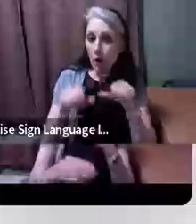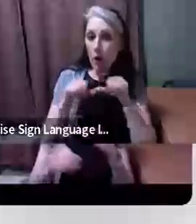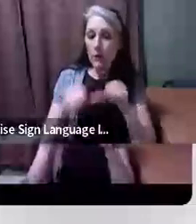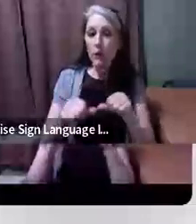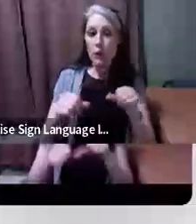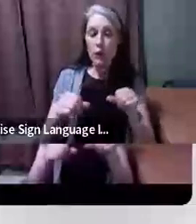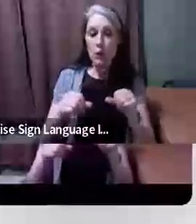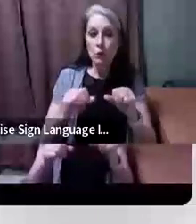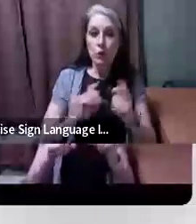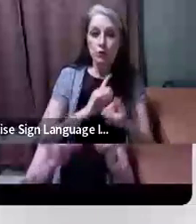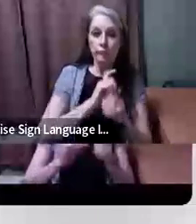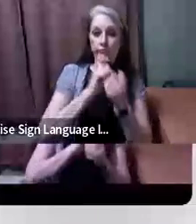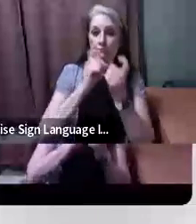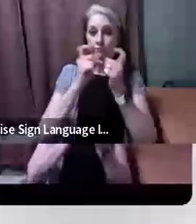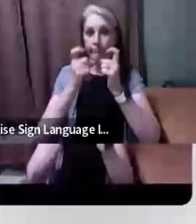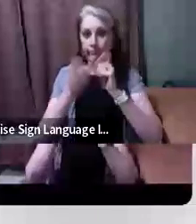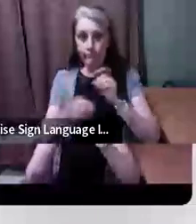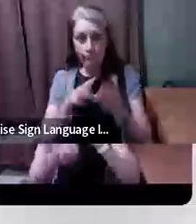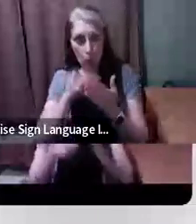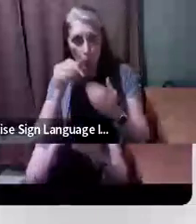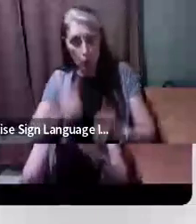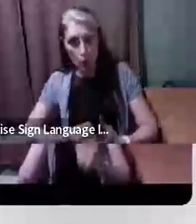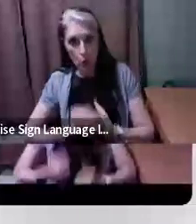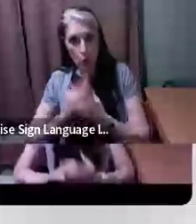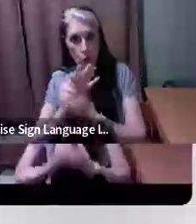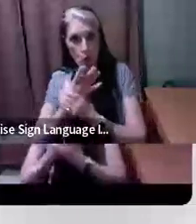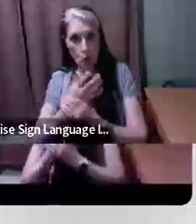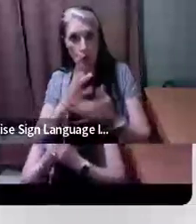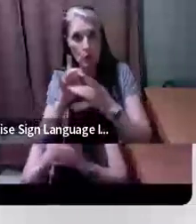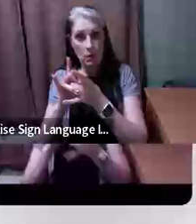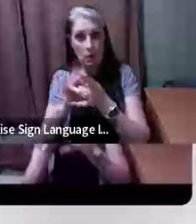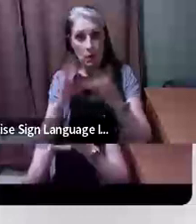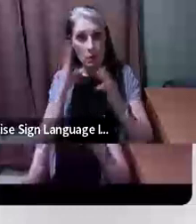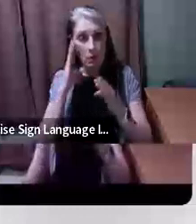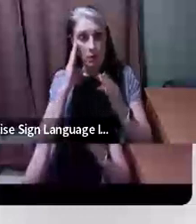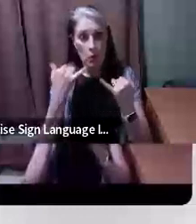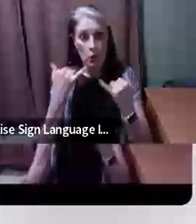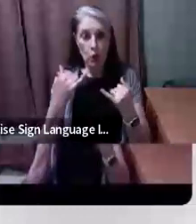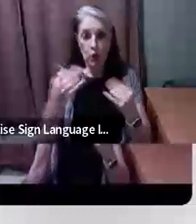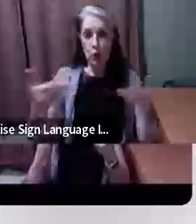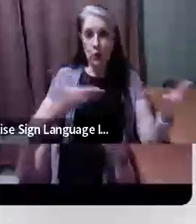more we learn and grow in our relationships and knowledge. Currently, we invite you to visit